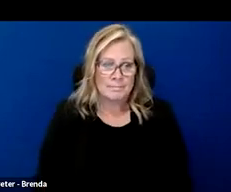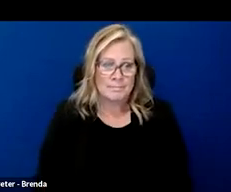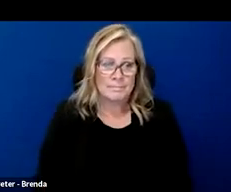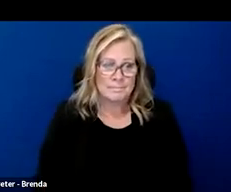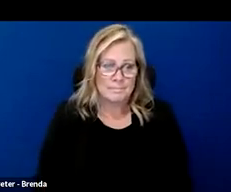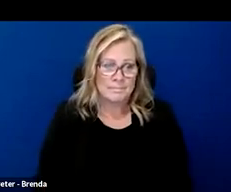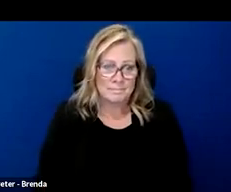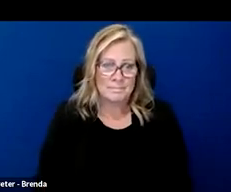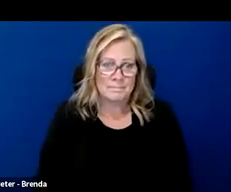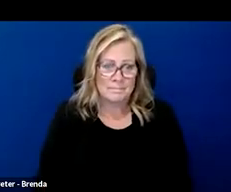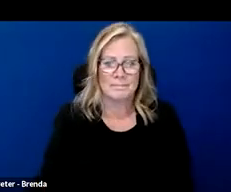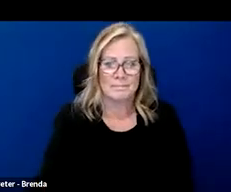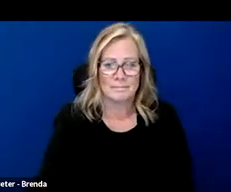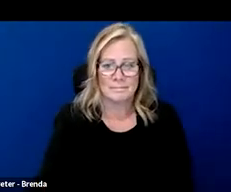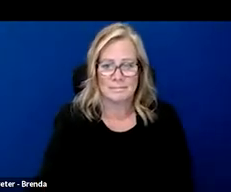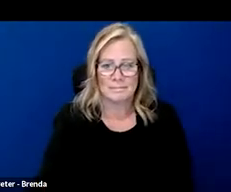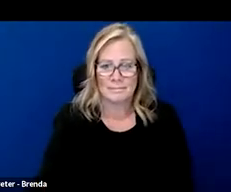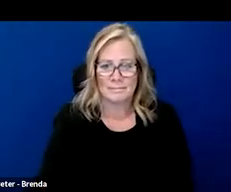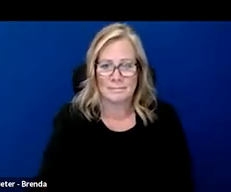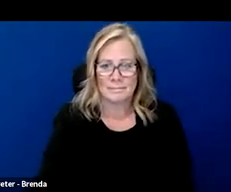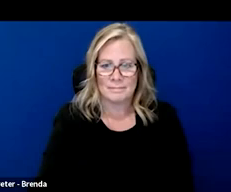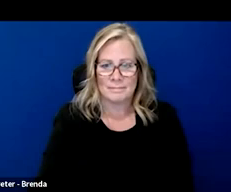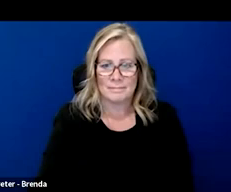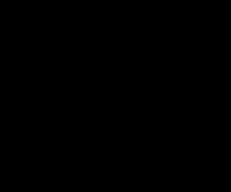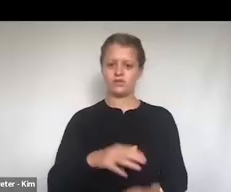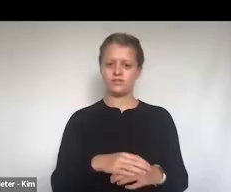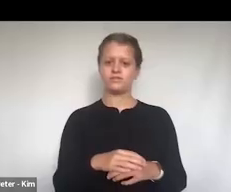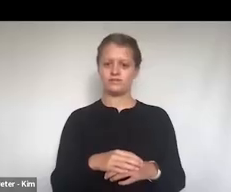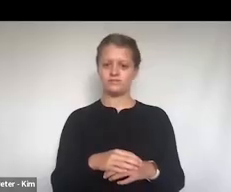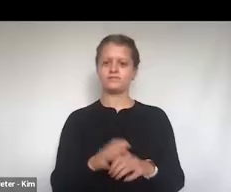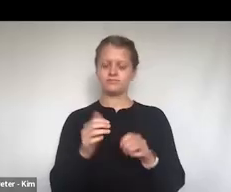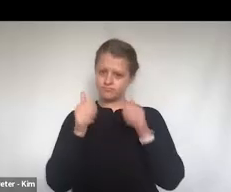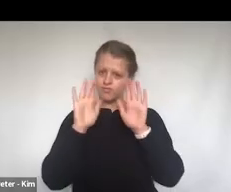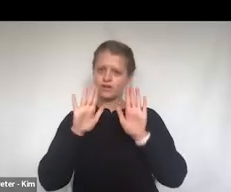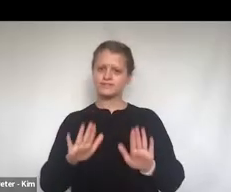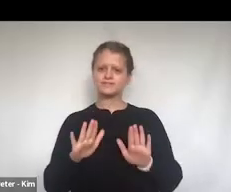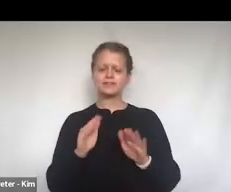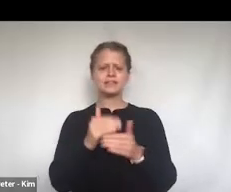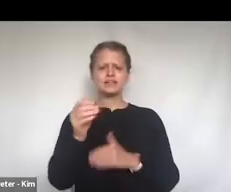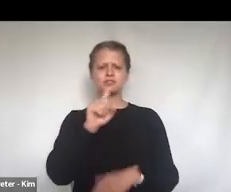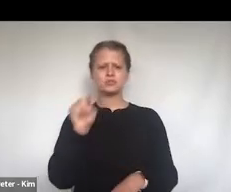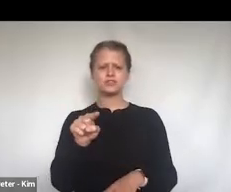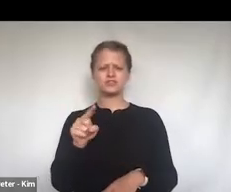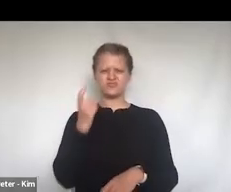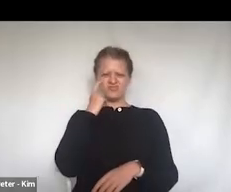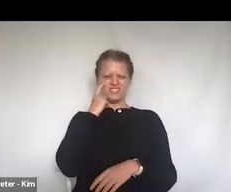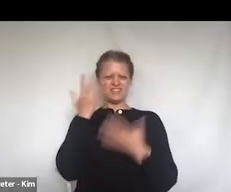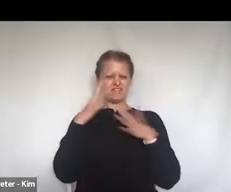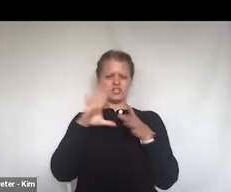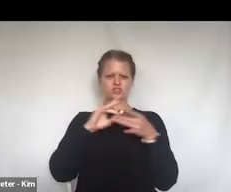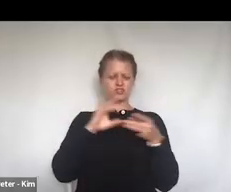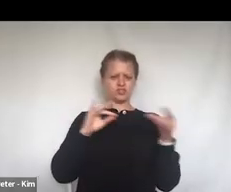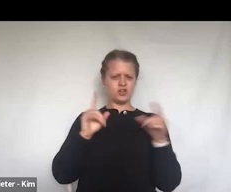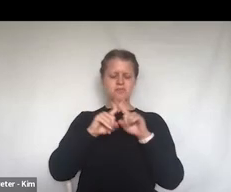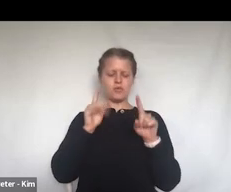we've learned. And my next question, you've sort of spoke to it a bit in your last response, Dr. Schwandt.